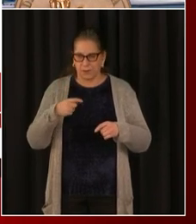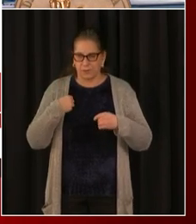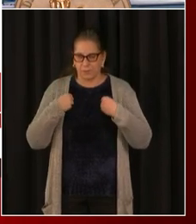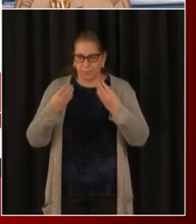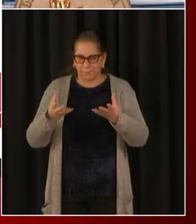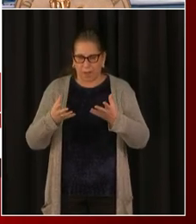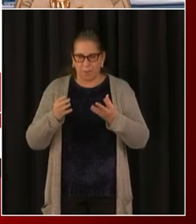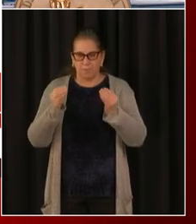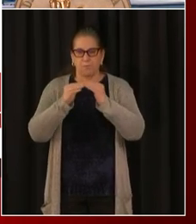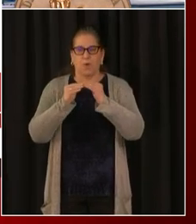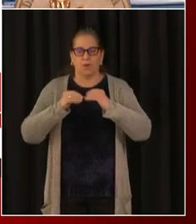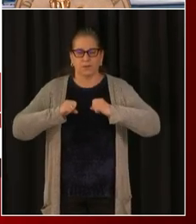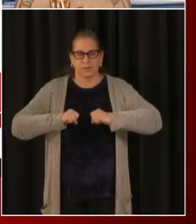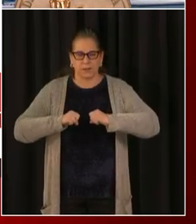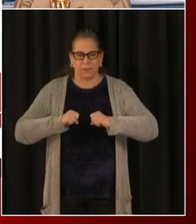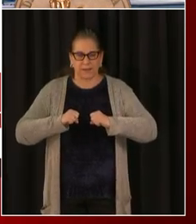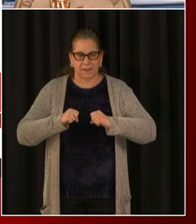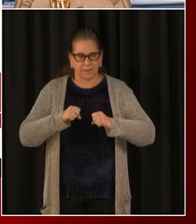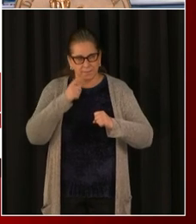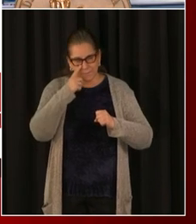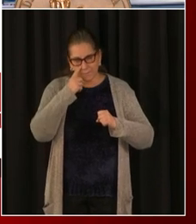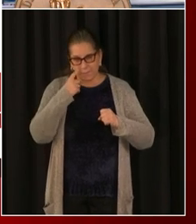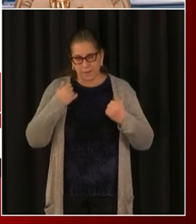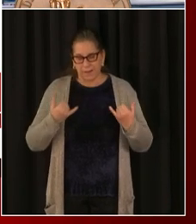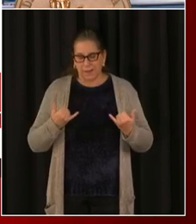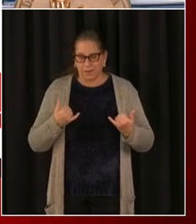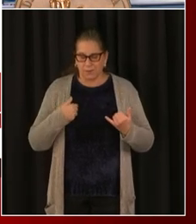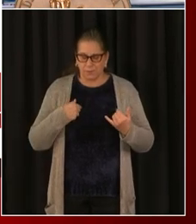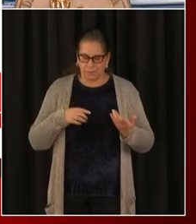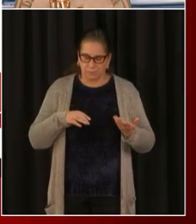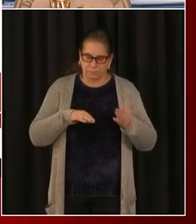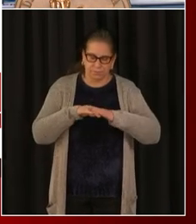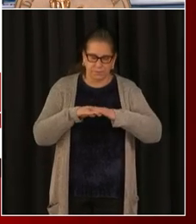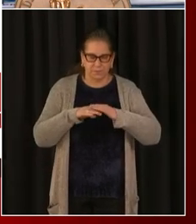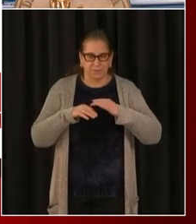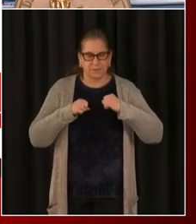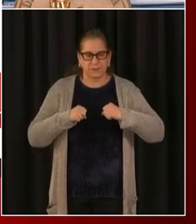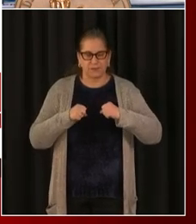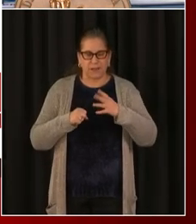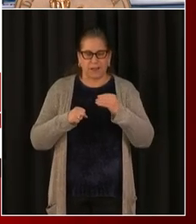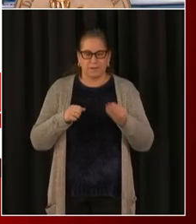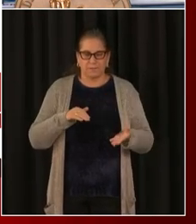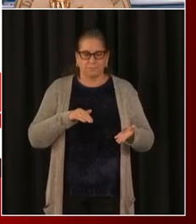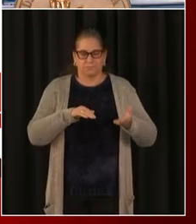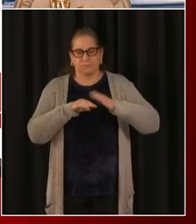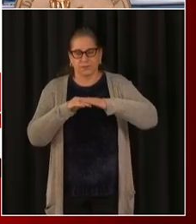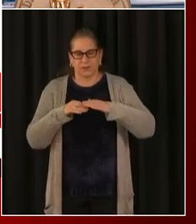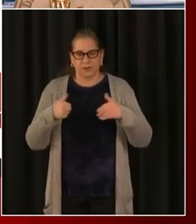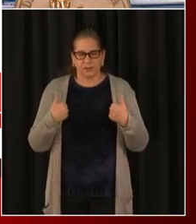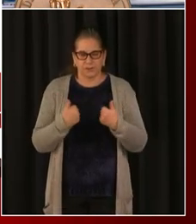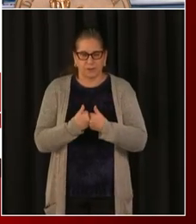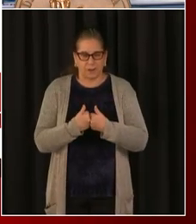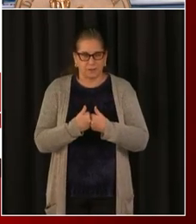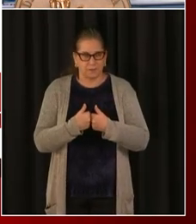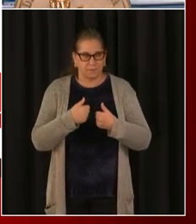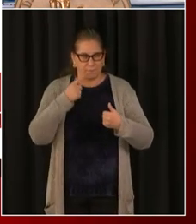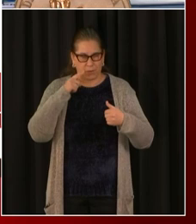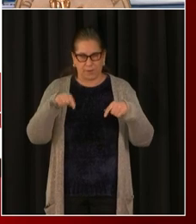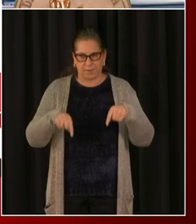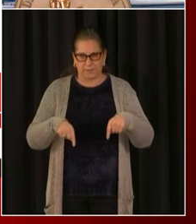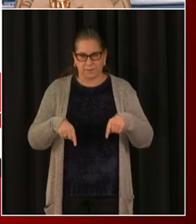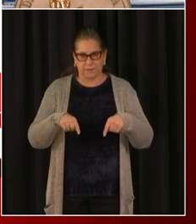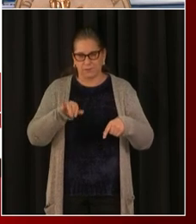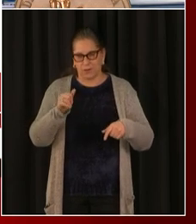that exceed the scope of our traditional planning processes. The COVID-19 pandemic and, of course,